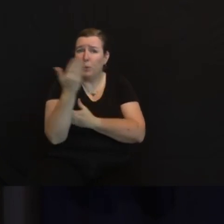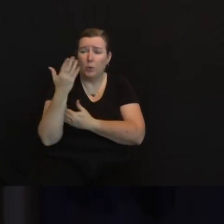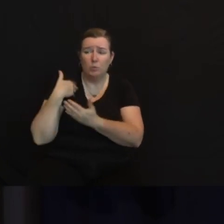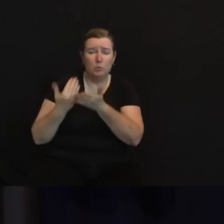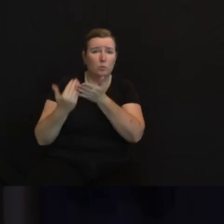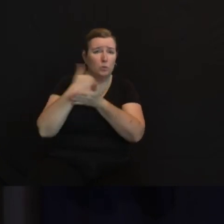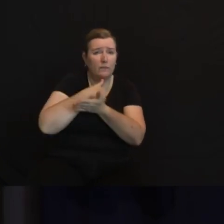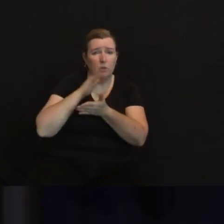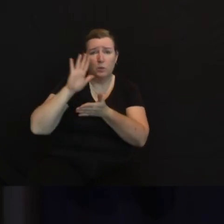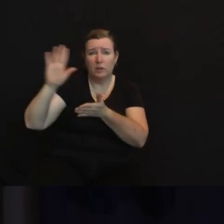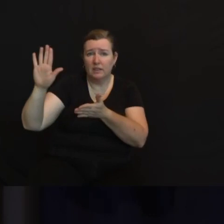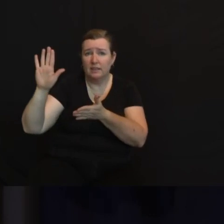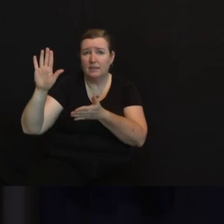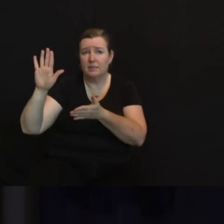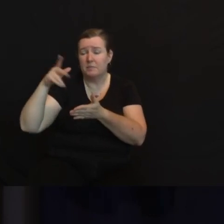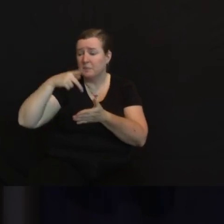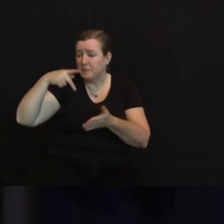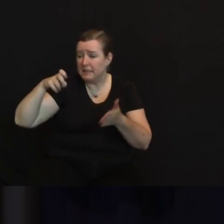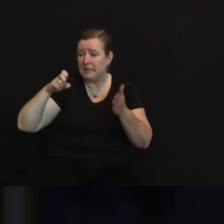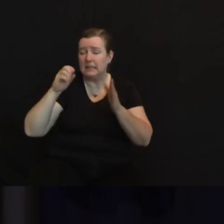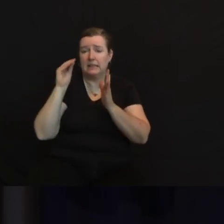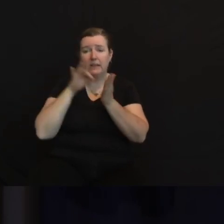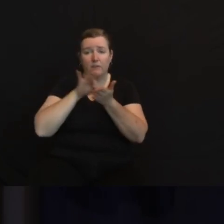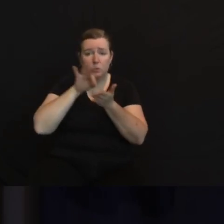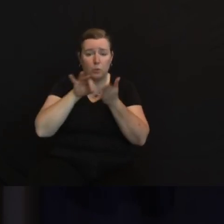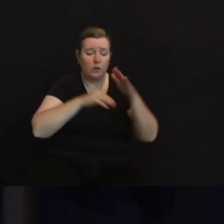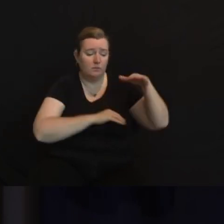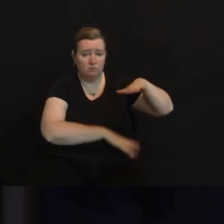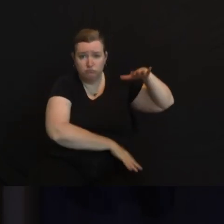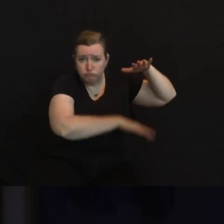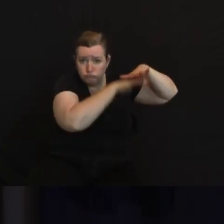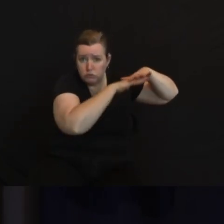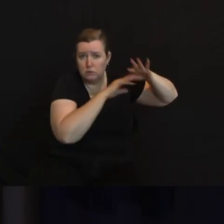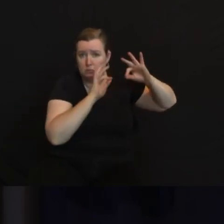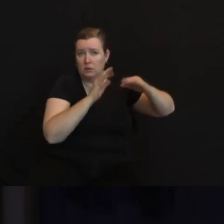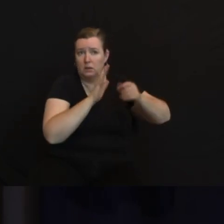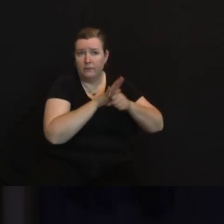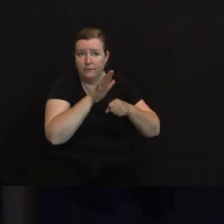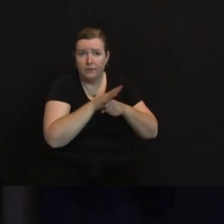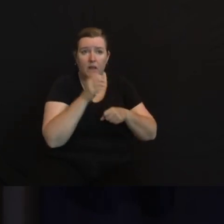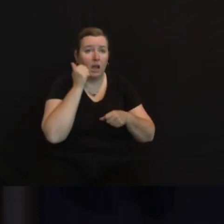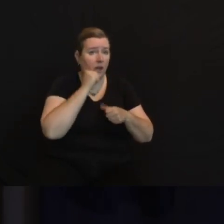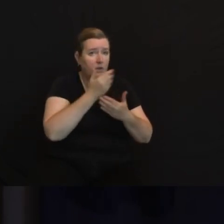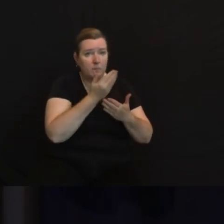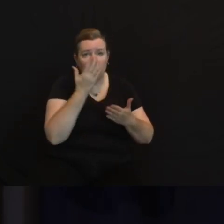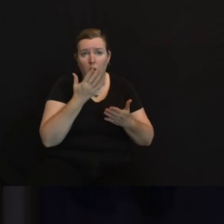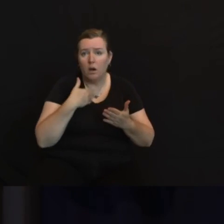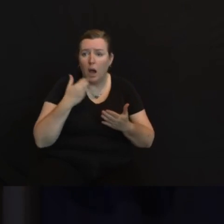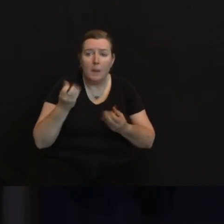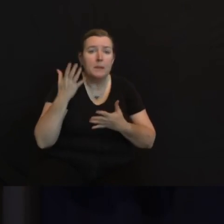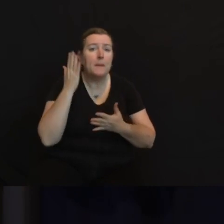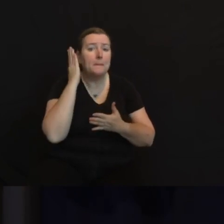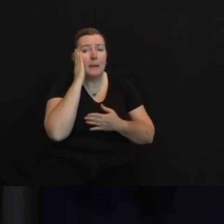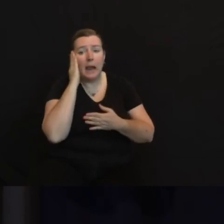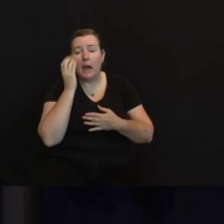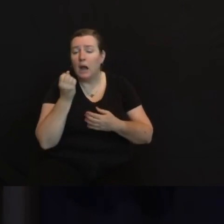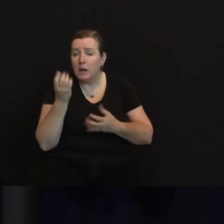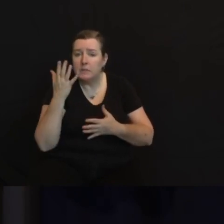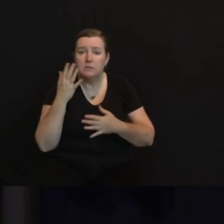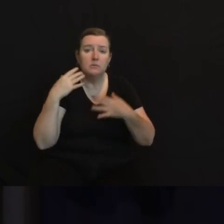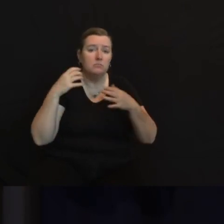stockpiling, particularly for PPE. We review their bed utilization. We know every day how